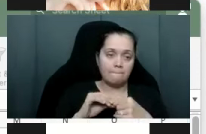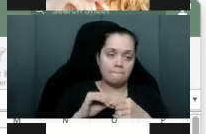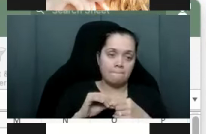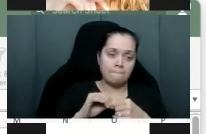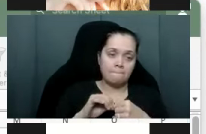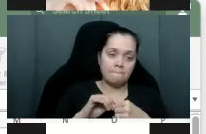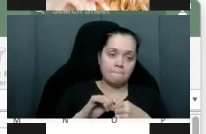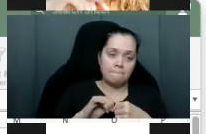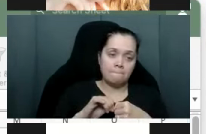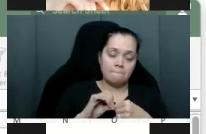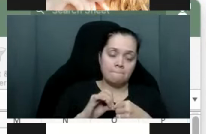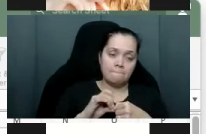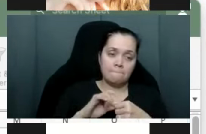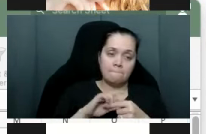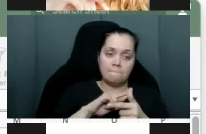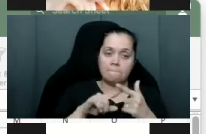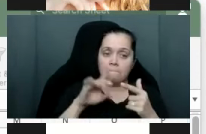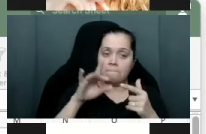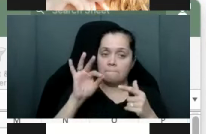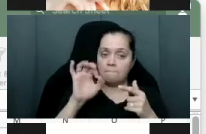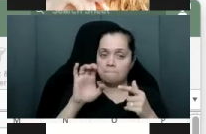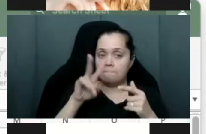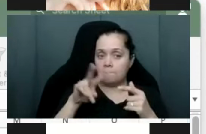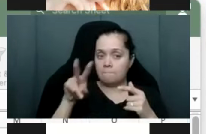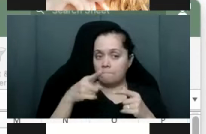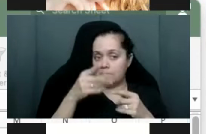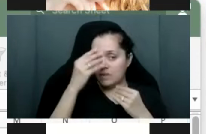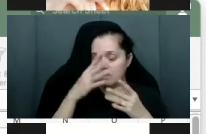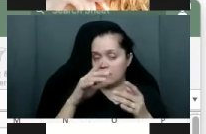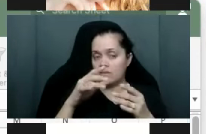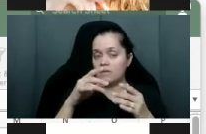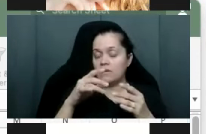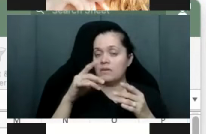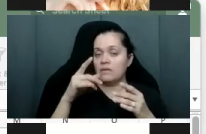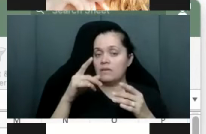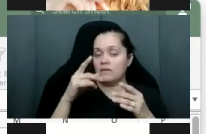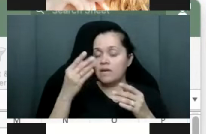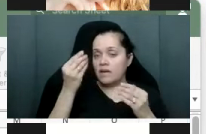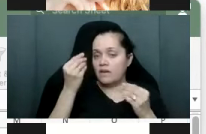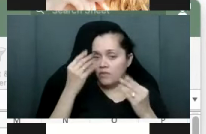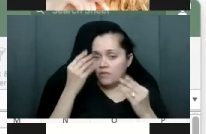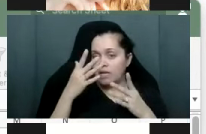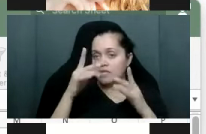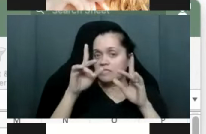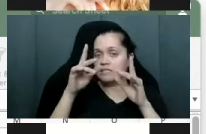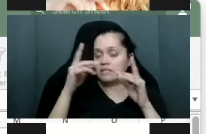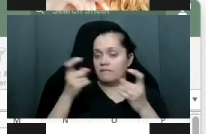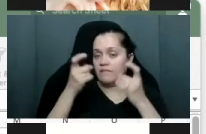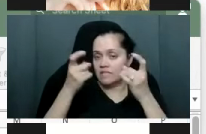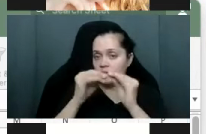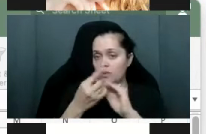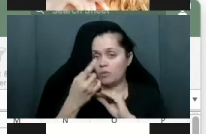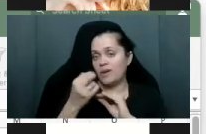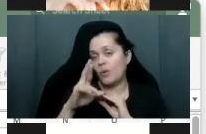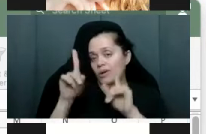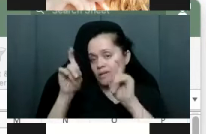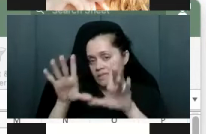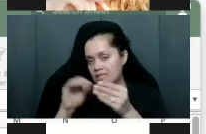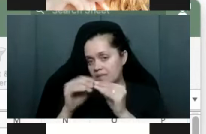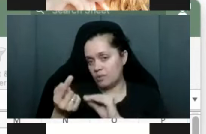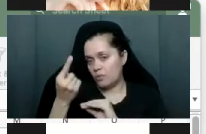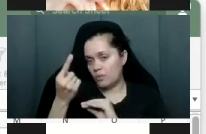All right, and then on February 22nd, there's the Information Festival number 1 or test number 1. Each festival or